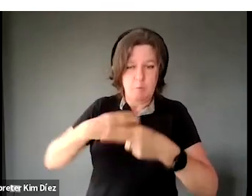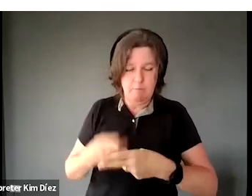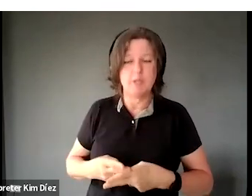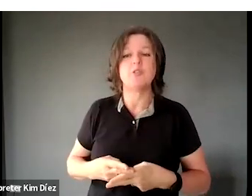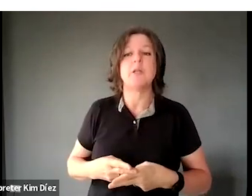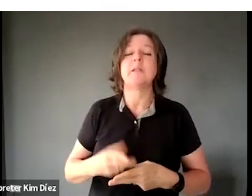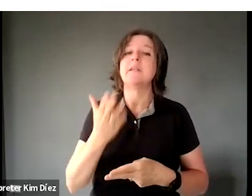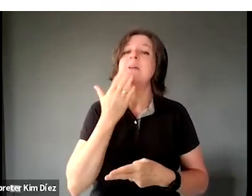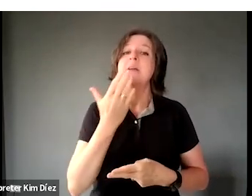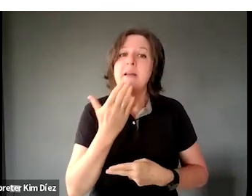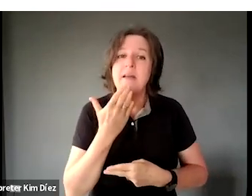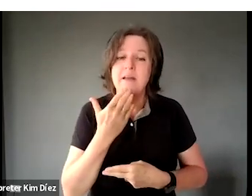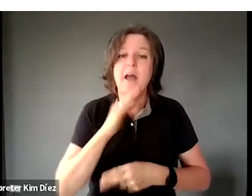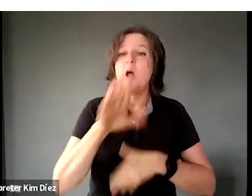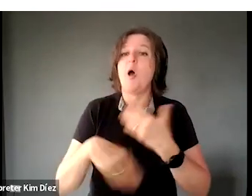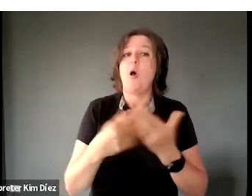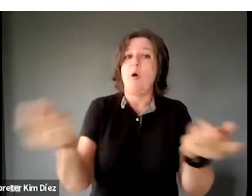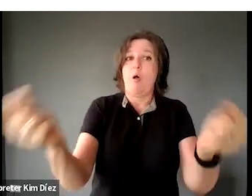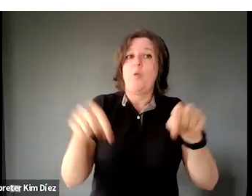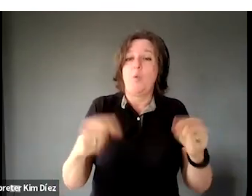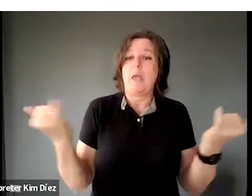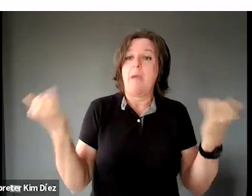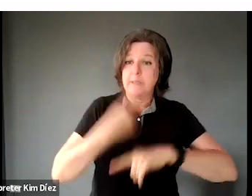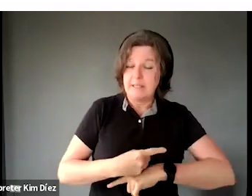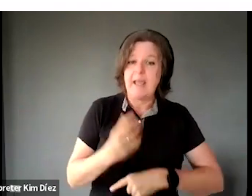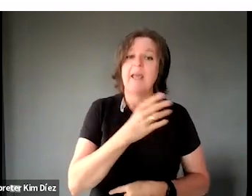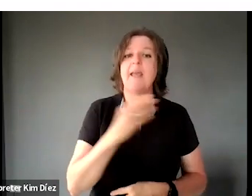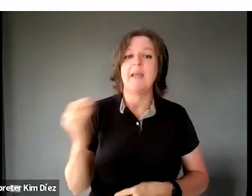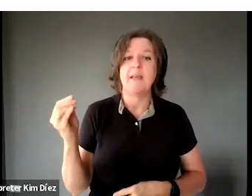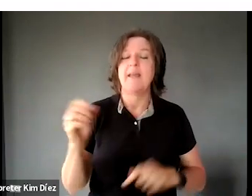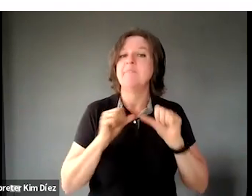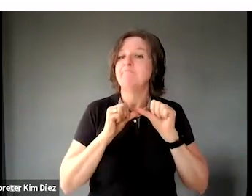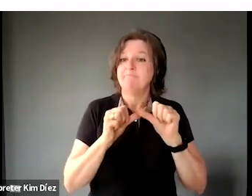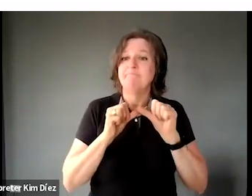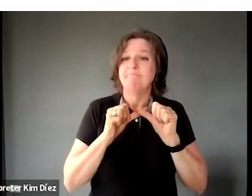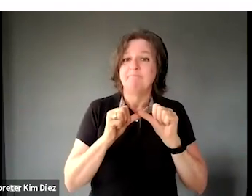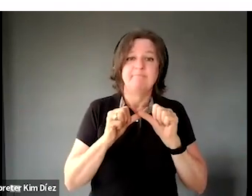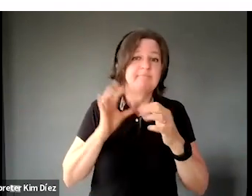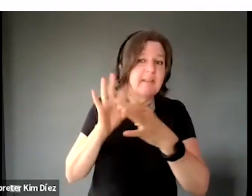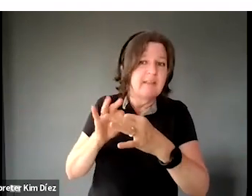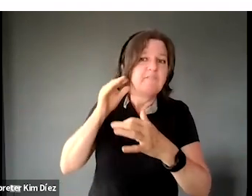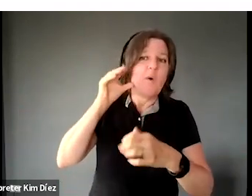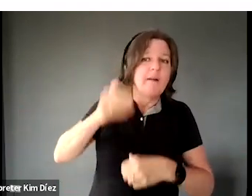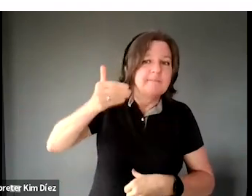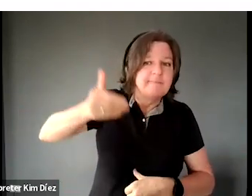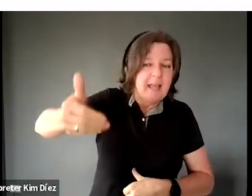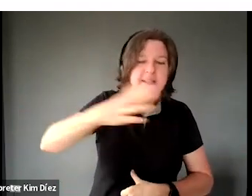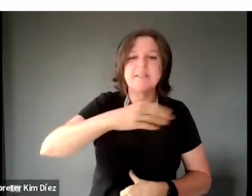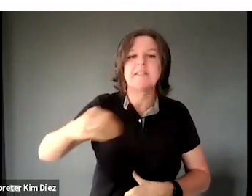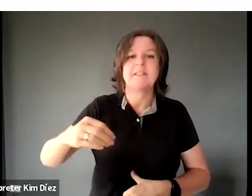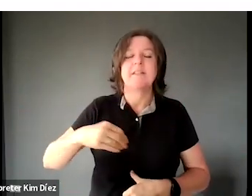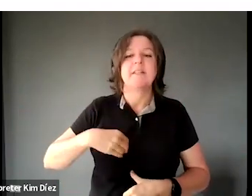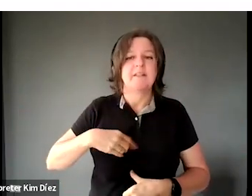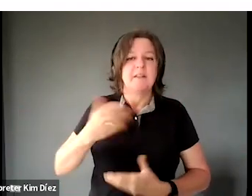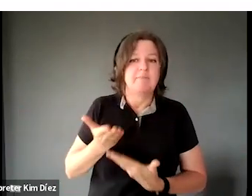they want to read more about the mapping. And nothing, I just want to thank you all for your presence.